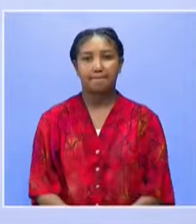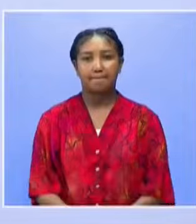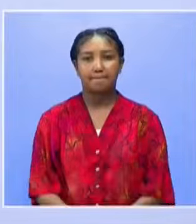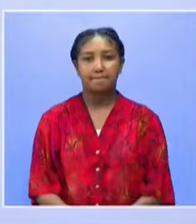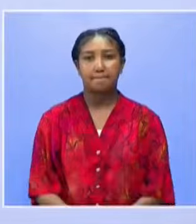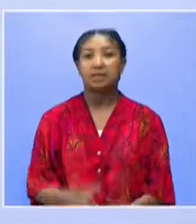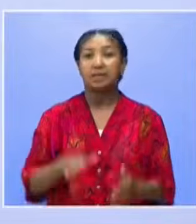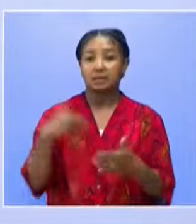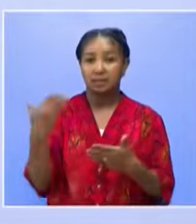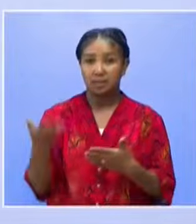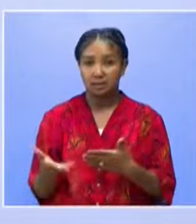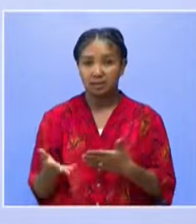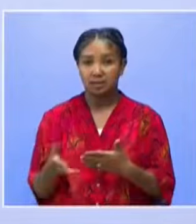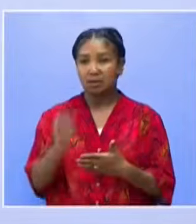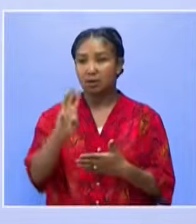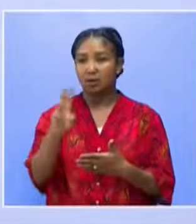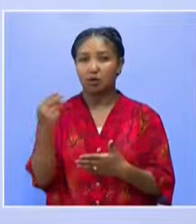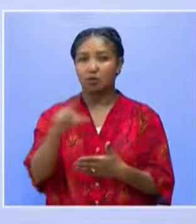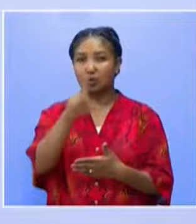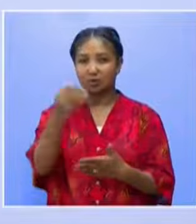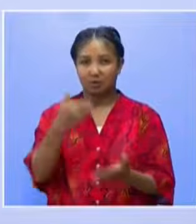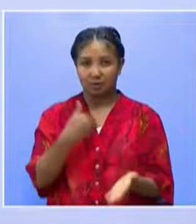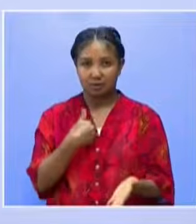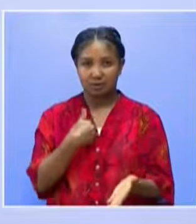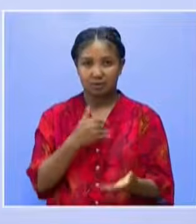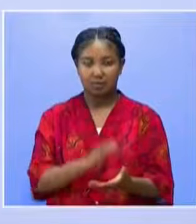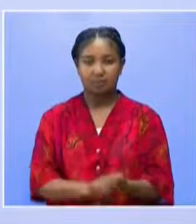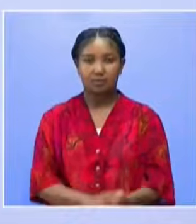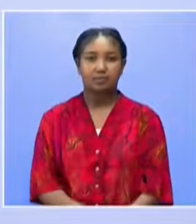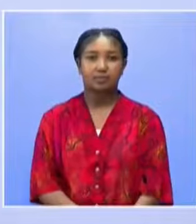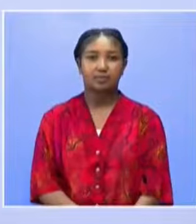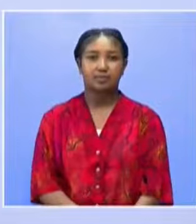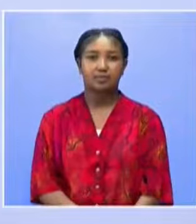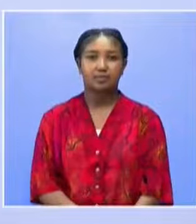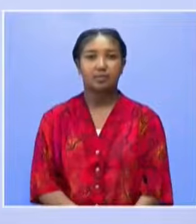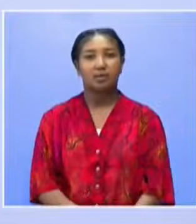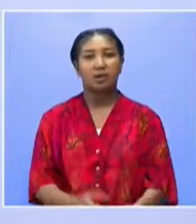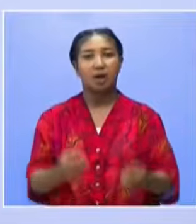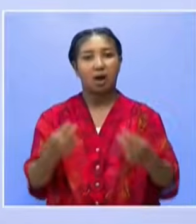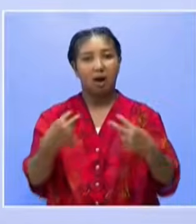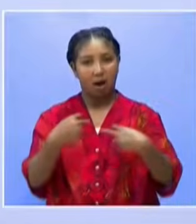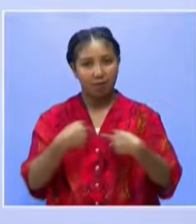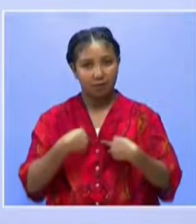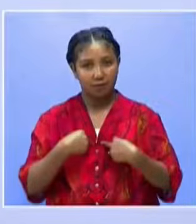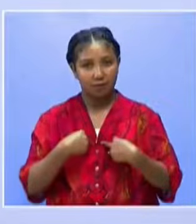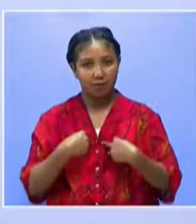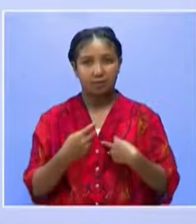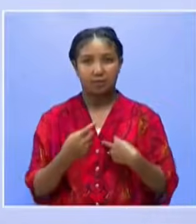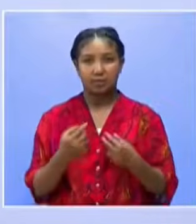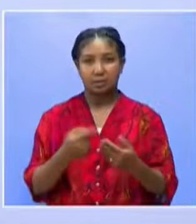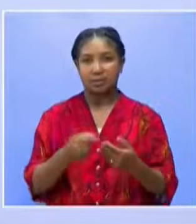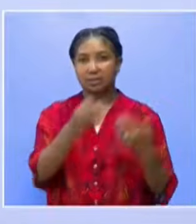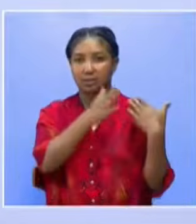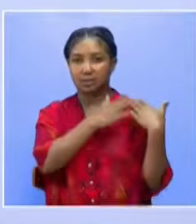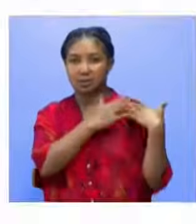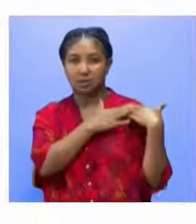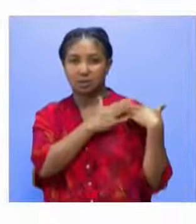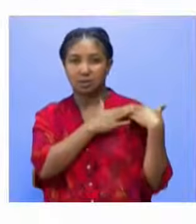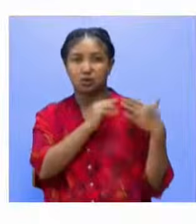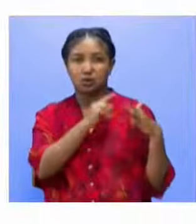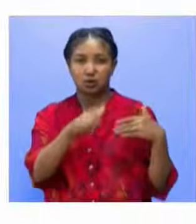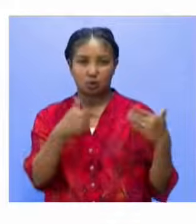Yes, then WH question is here. Yes, have. Here is the subject, okay?